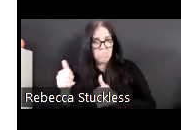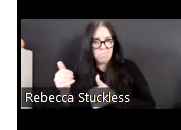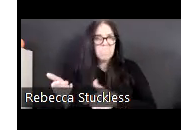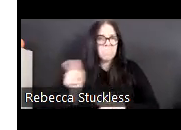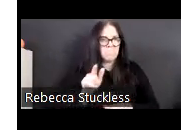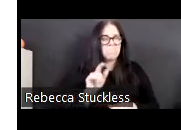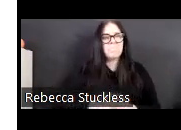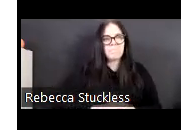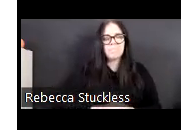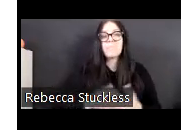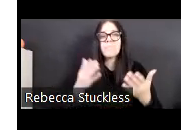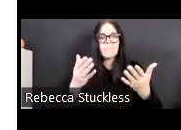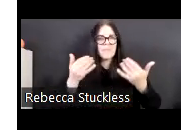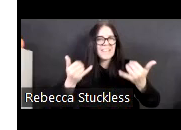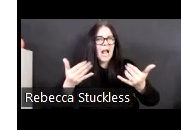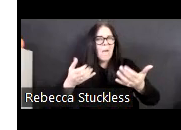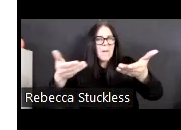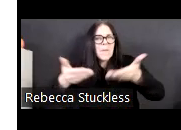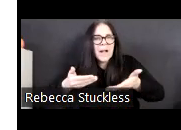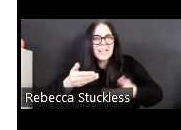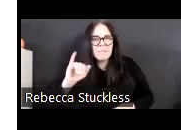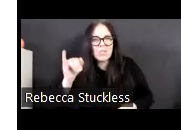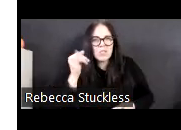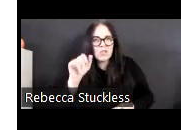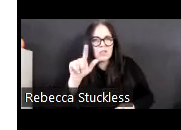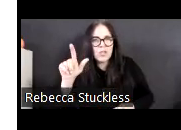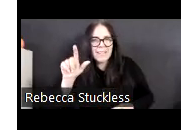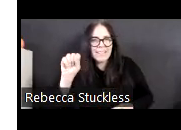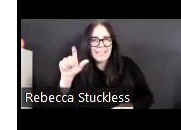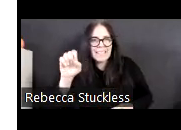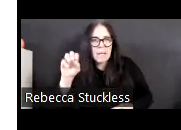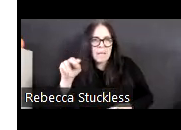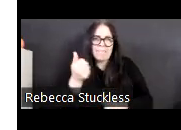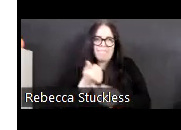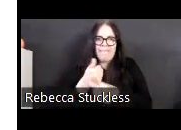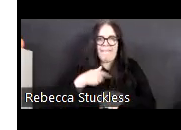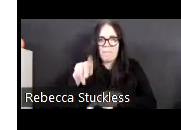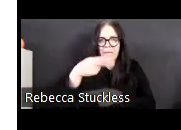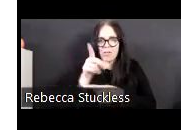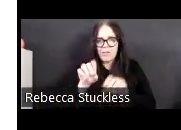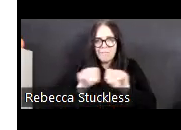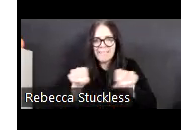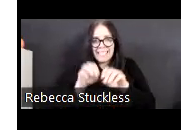much. Now I'd like to welcome Jill Slemon, who has her Doctorate of Education in Applied Developmental Psychology and is also a